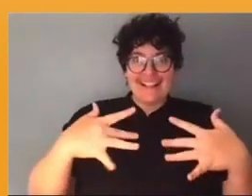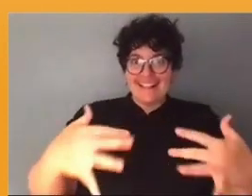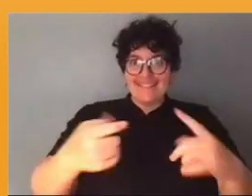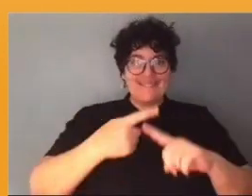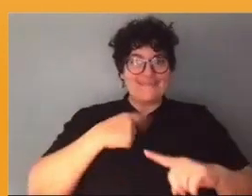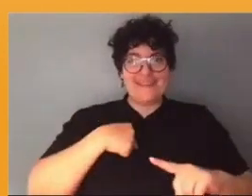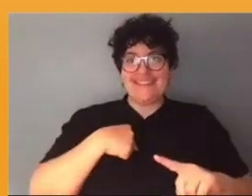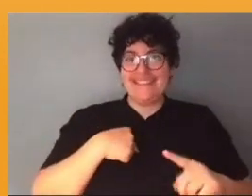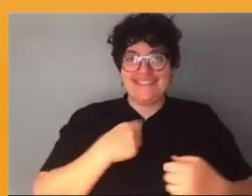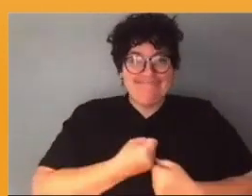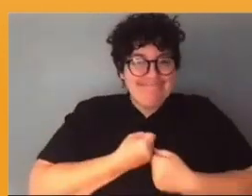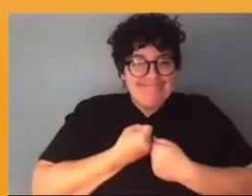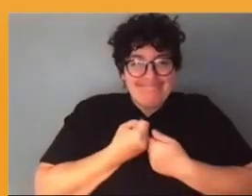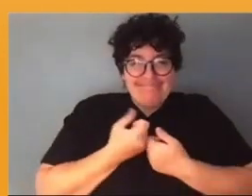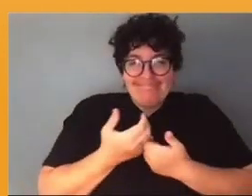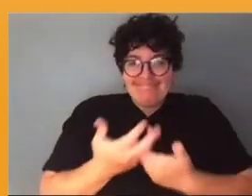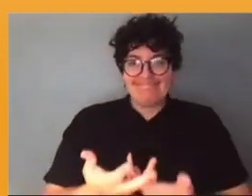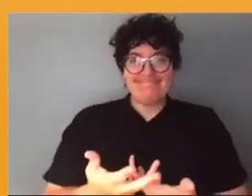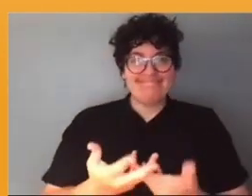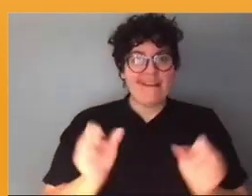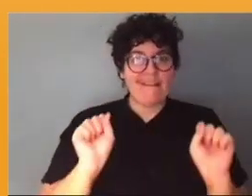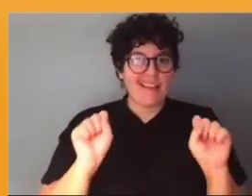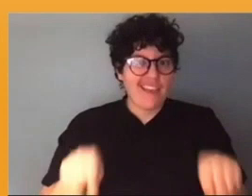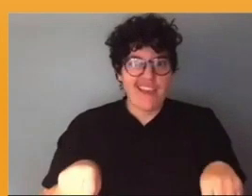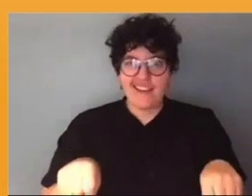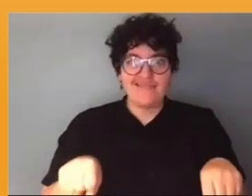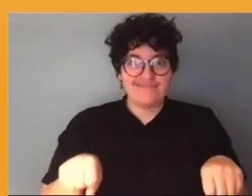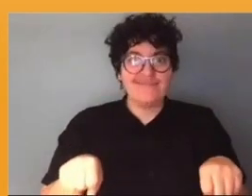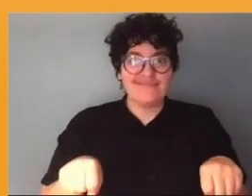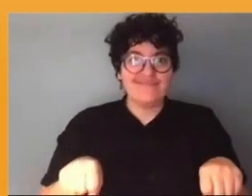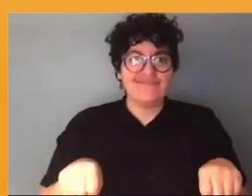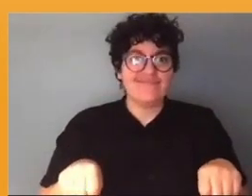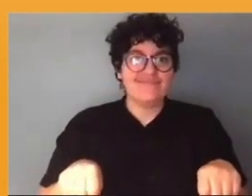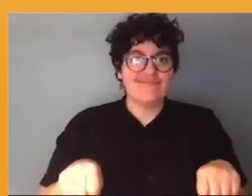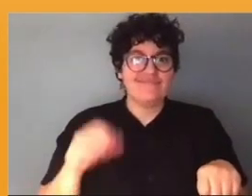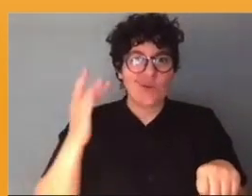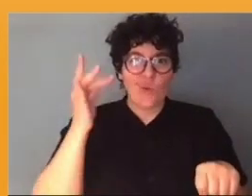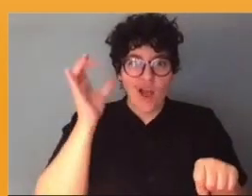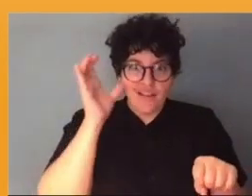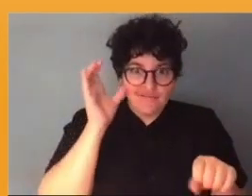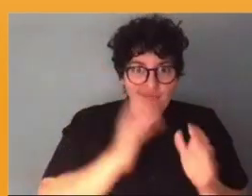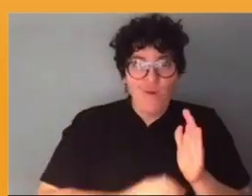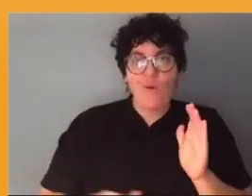to bring it out in my dancing.